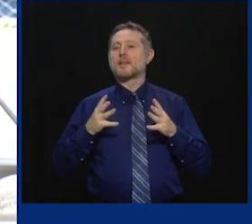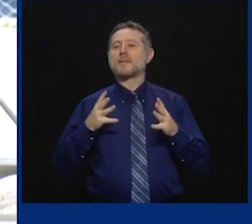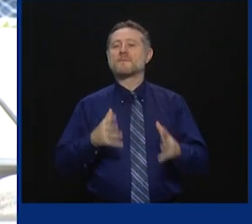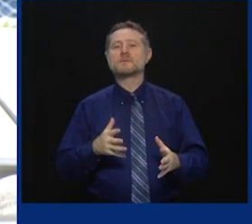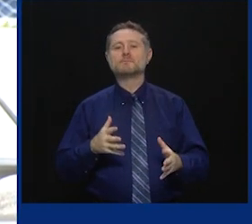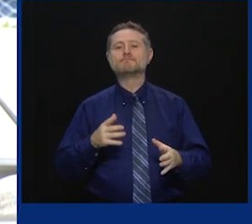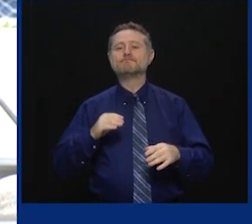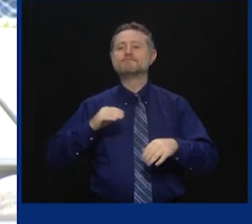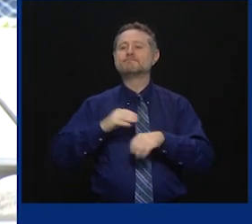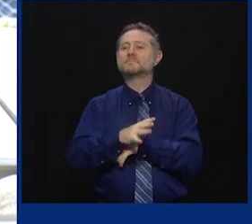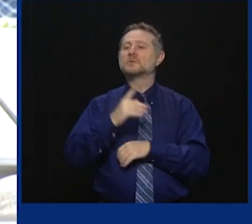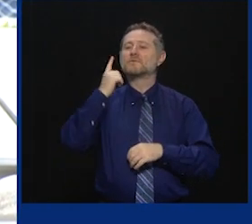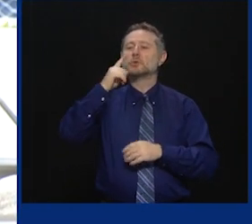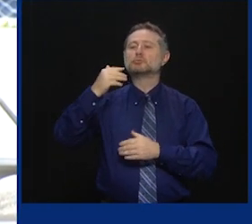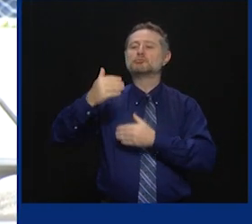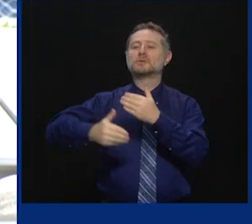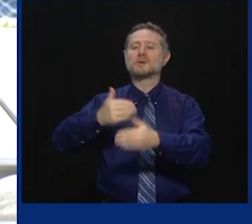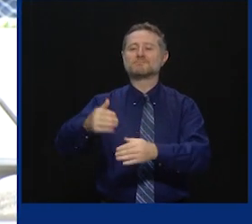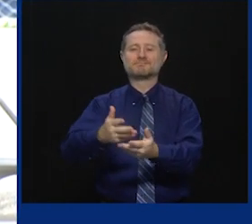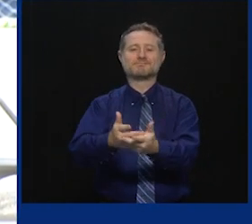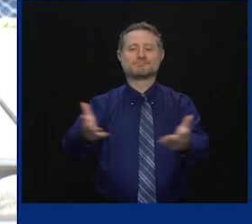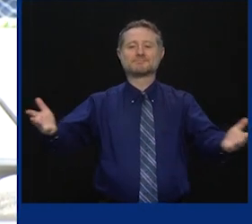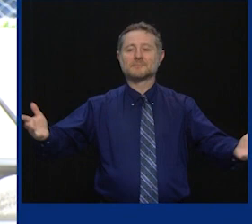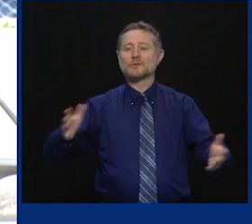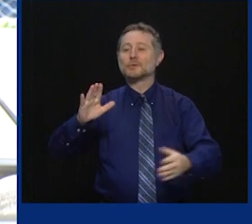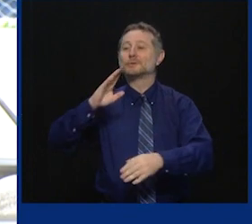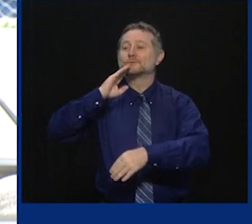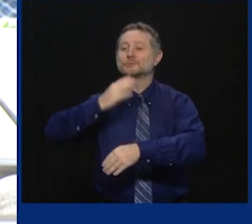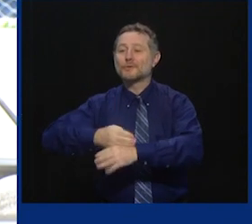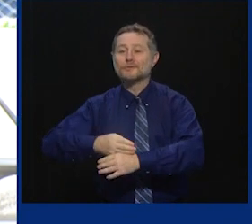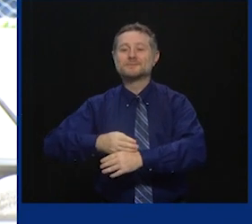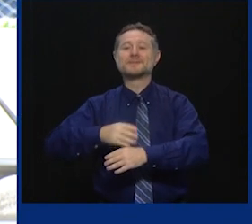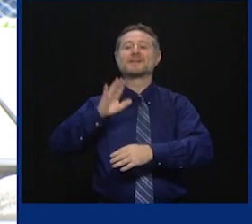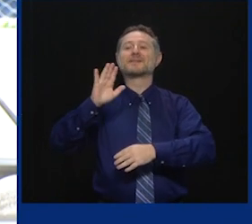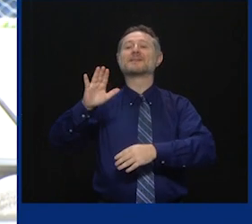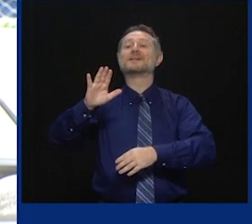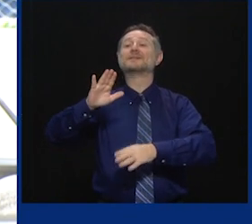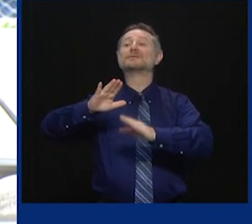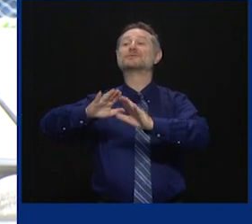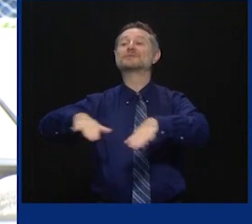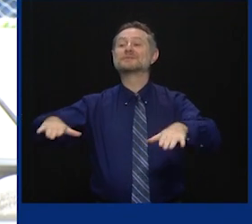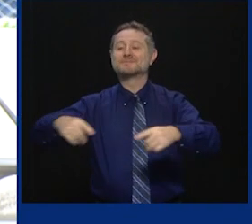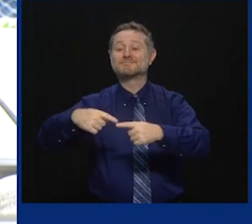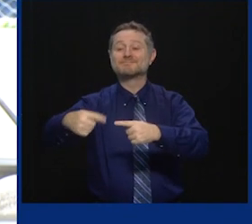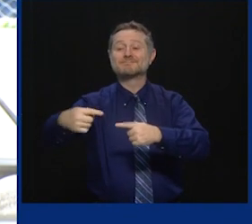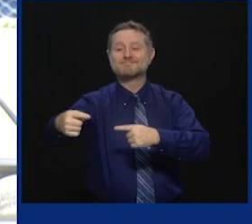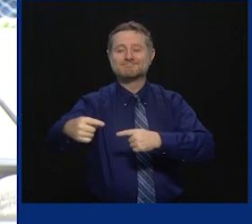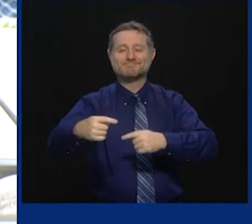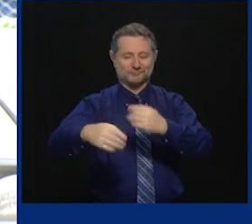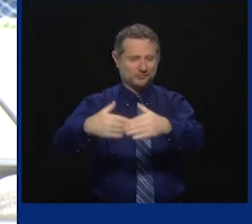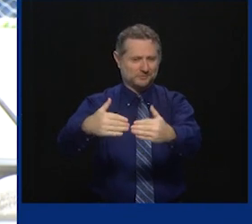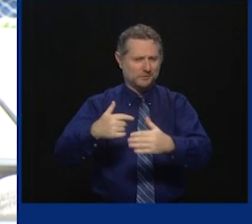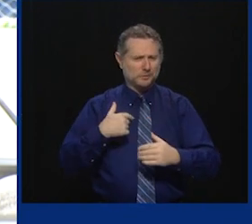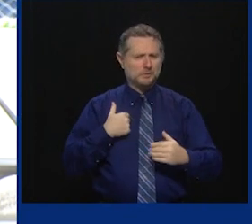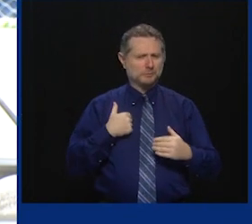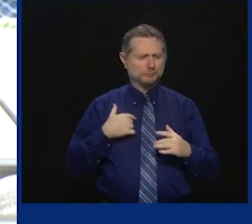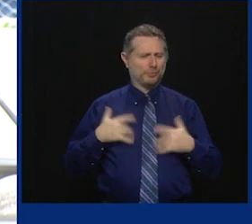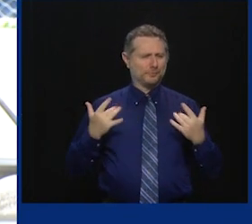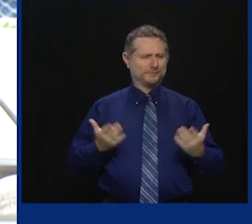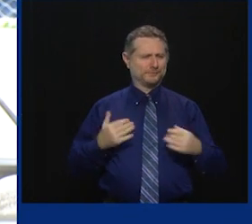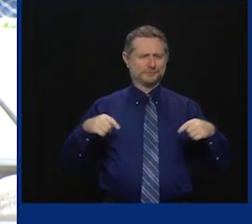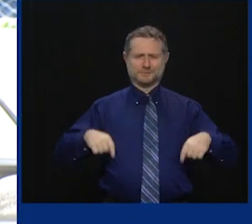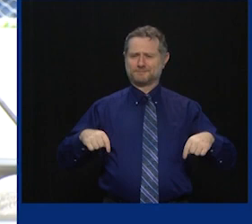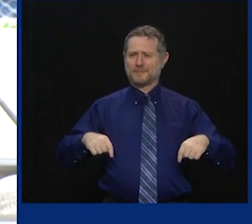come, and your daughters' daughters and daughters. And so thank you for your great work. And delighted to be here with our administrator from the